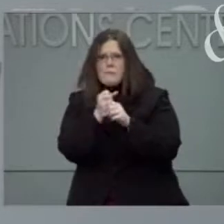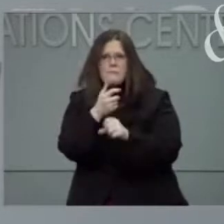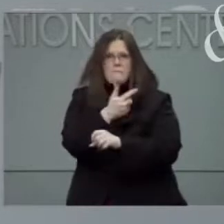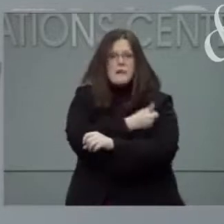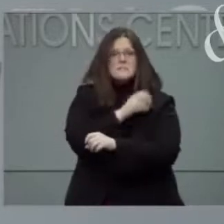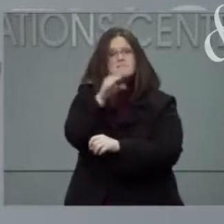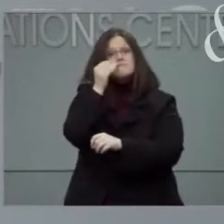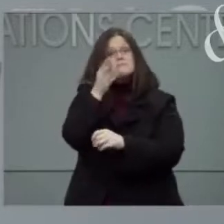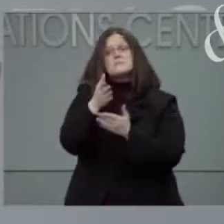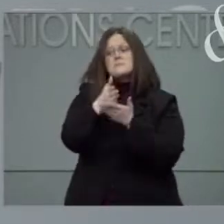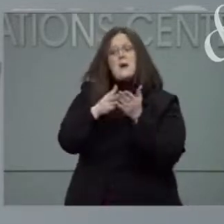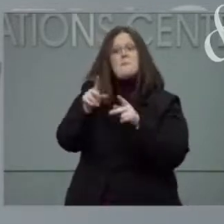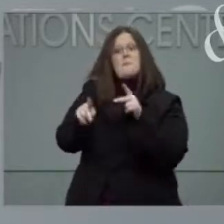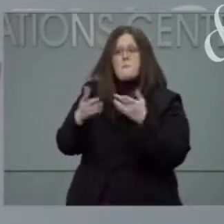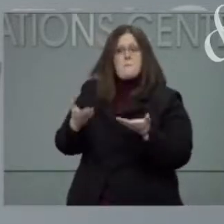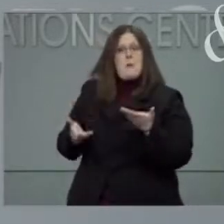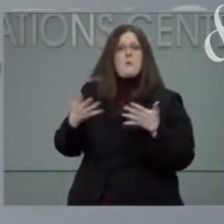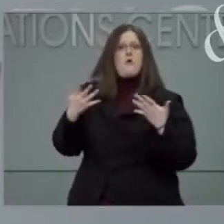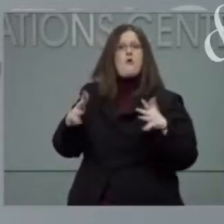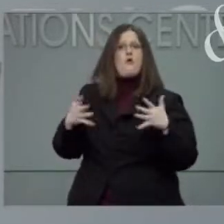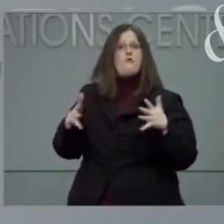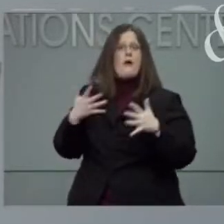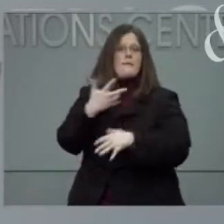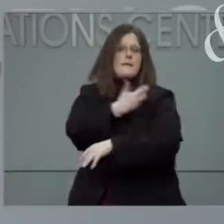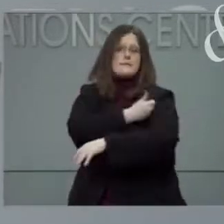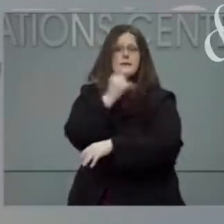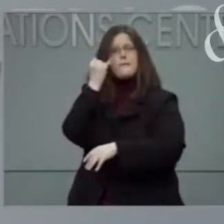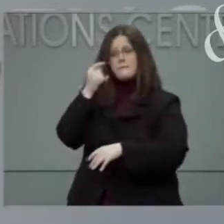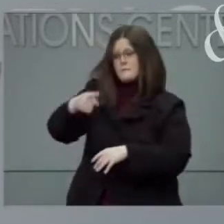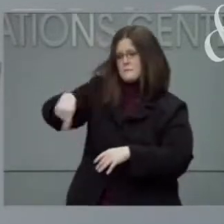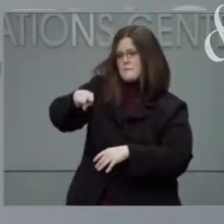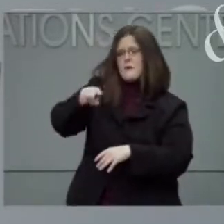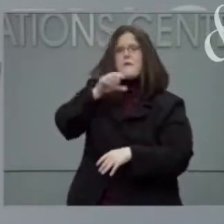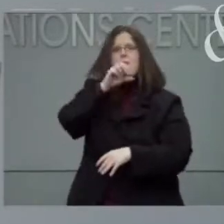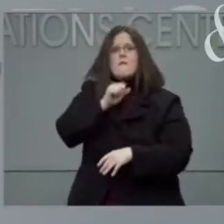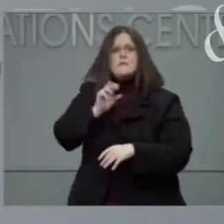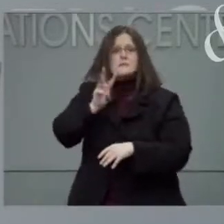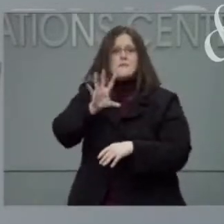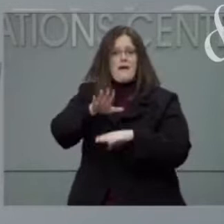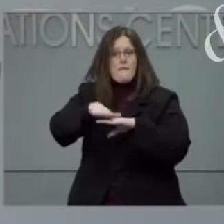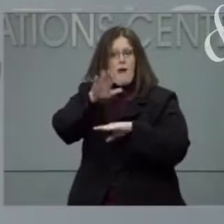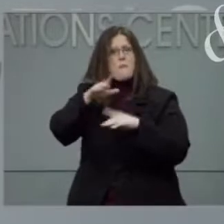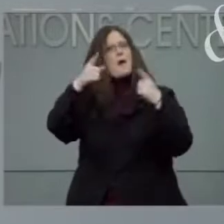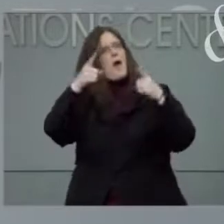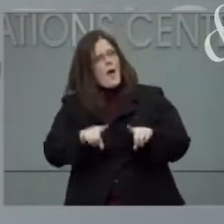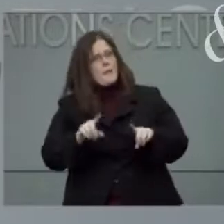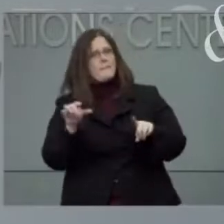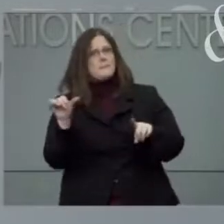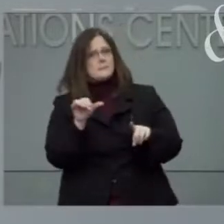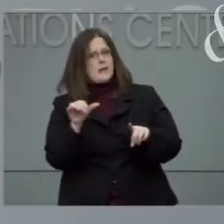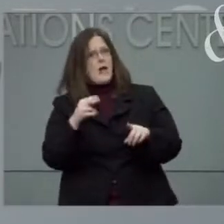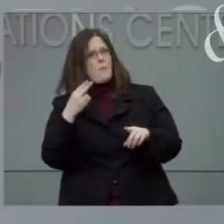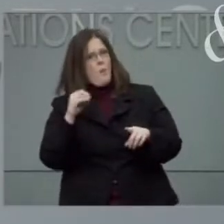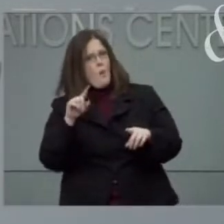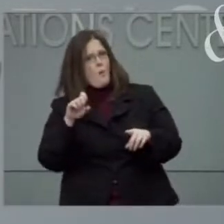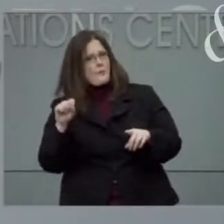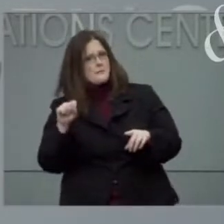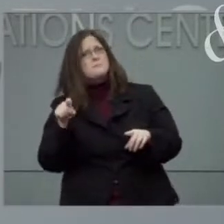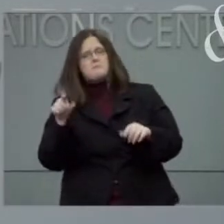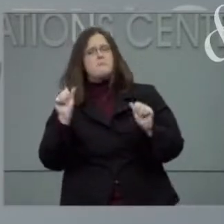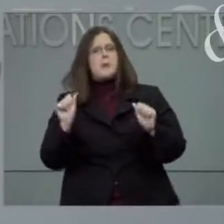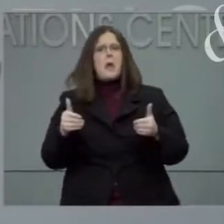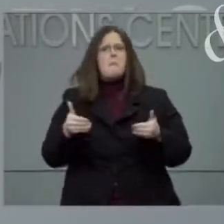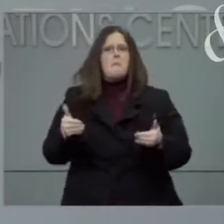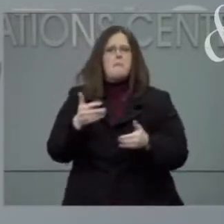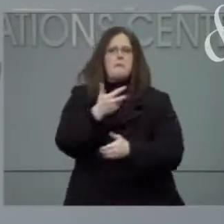have already gotten vaccinated. Obviously, anyone who is 65 and up who may be homeless is already eligible for a vaccine, as well as